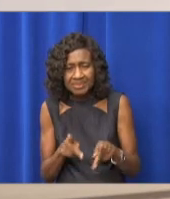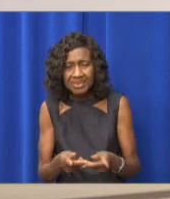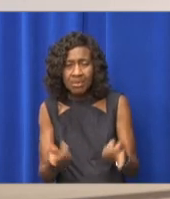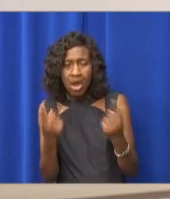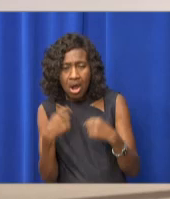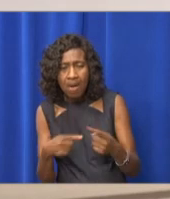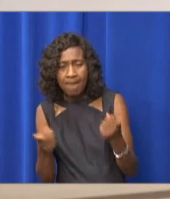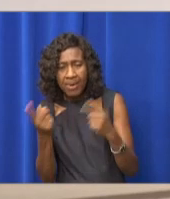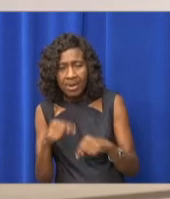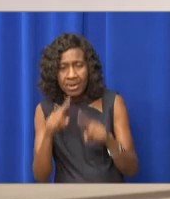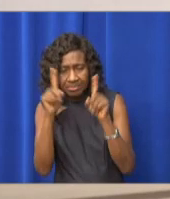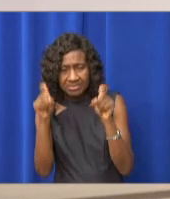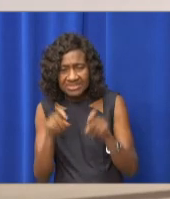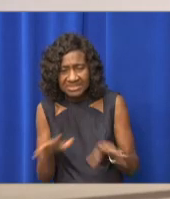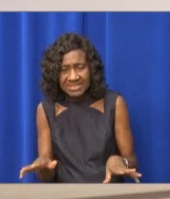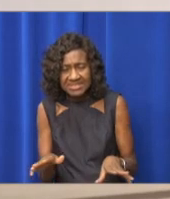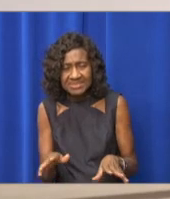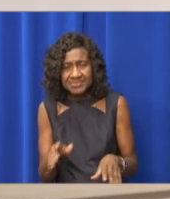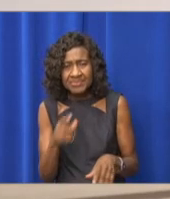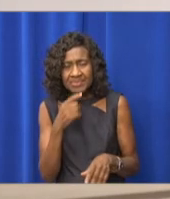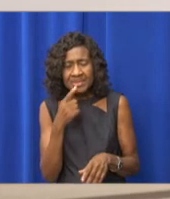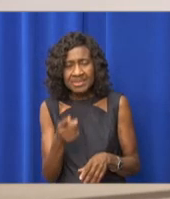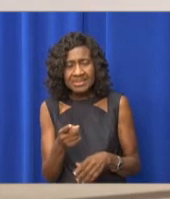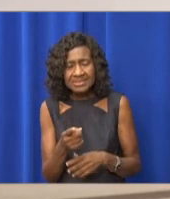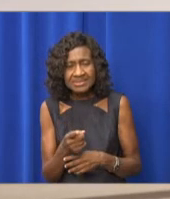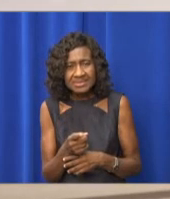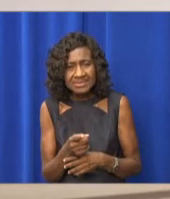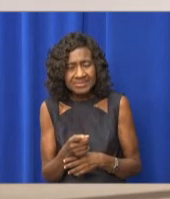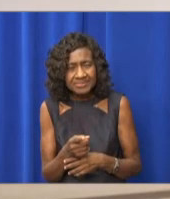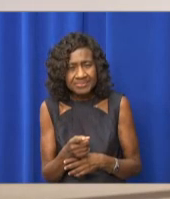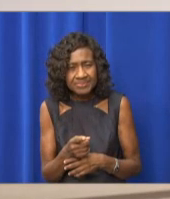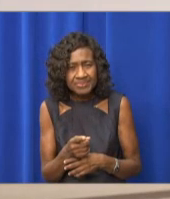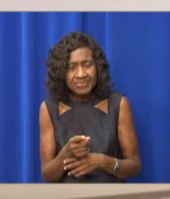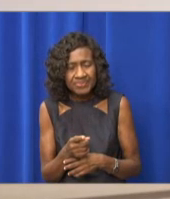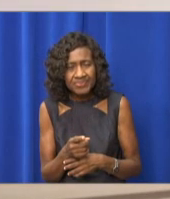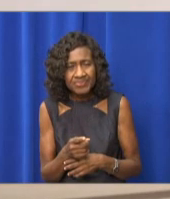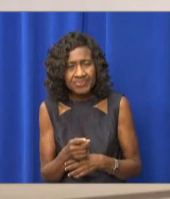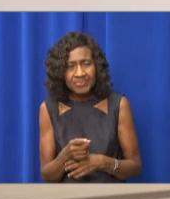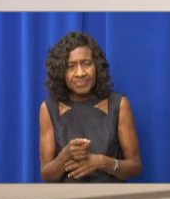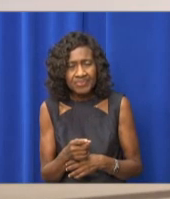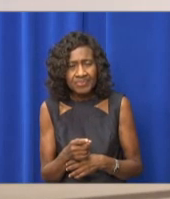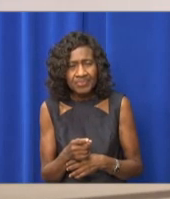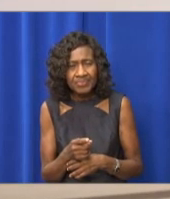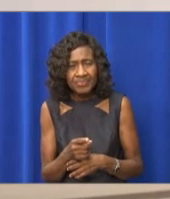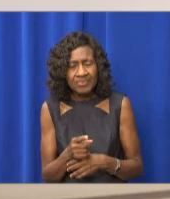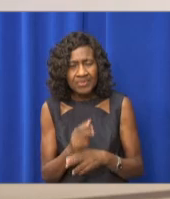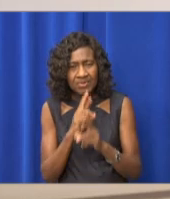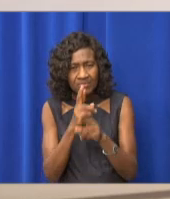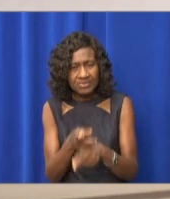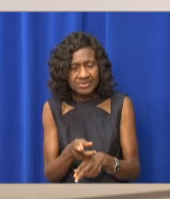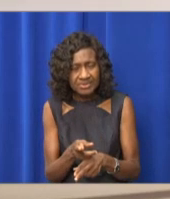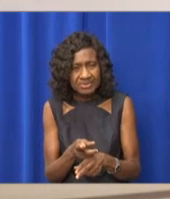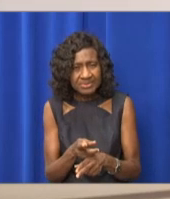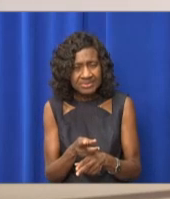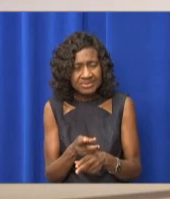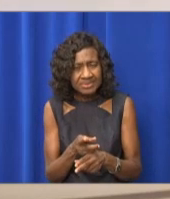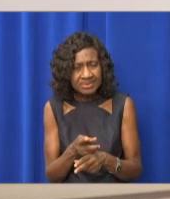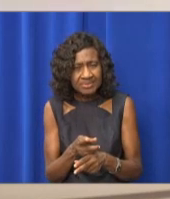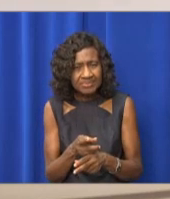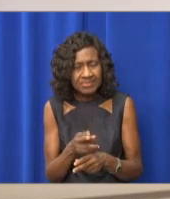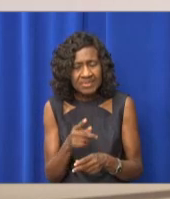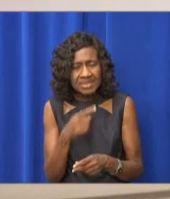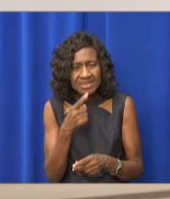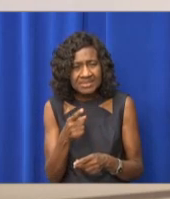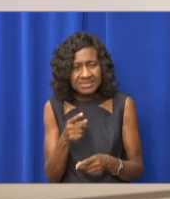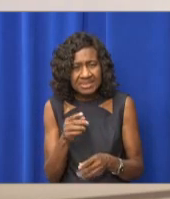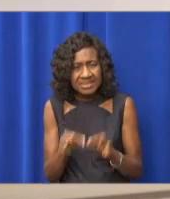you shared with the community that you were also subjected to testing and the results came back negative. It may be helpful